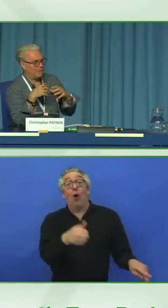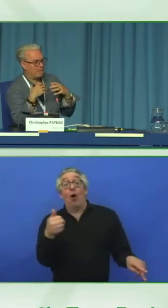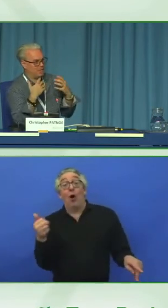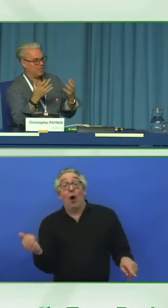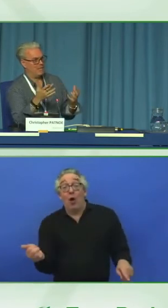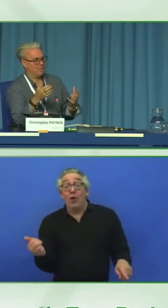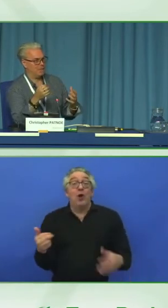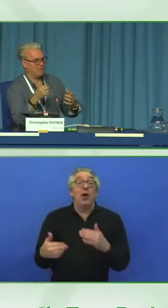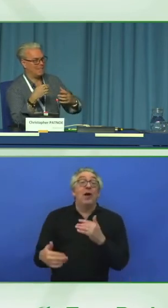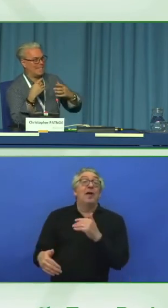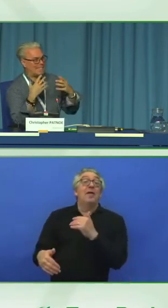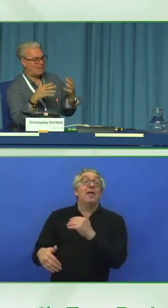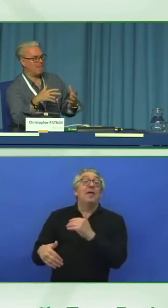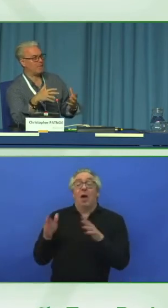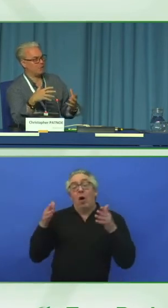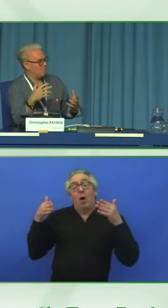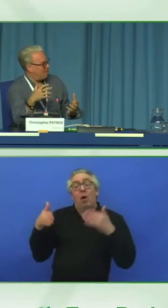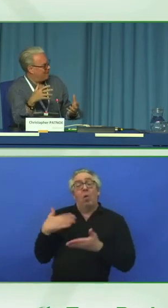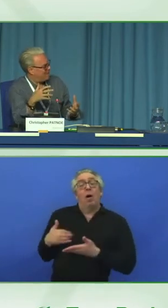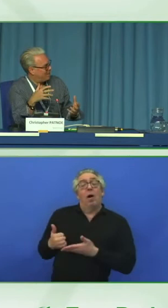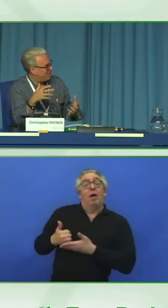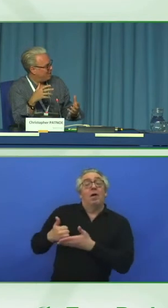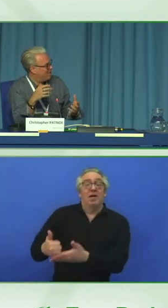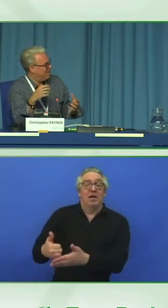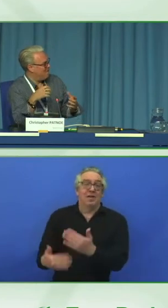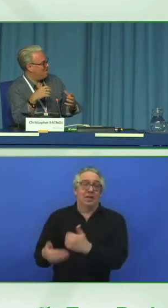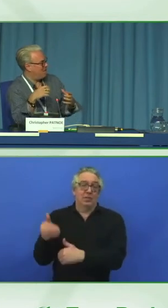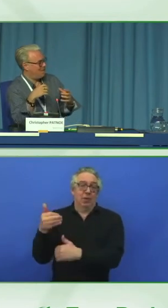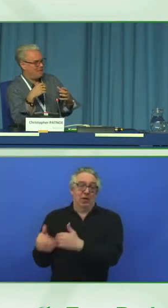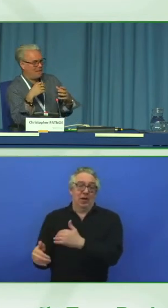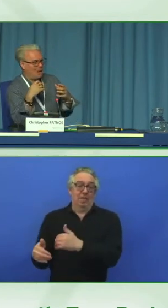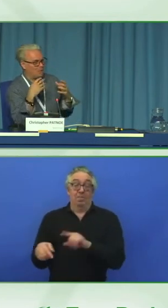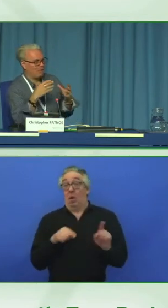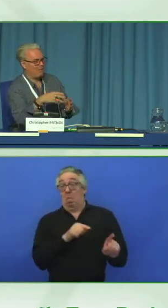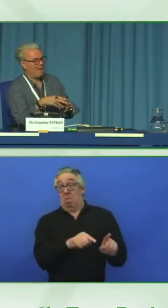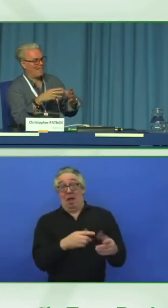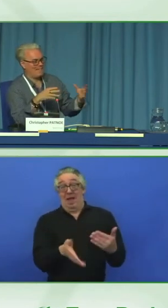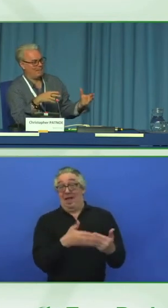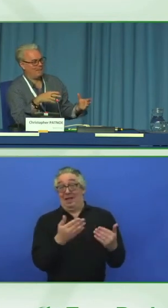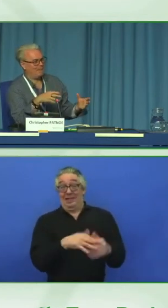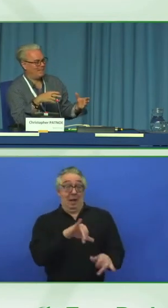they talk about representation because it's easy to measure representation. But